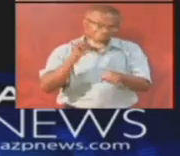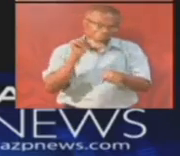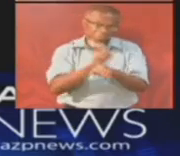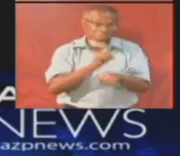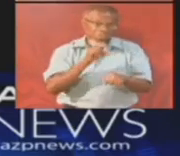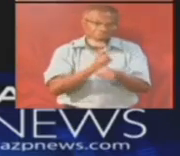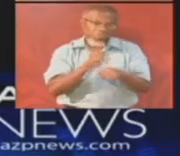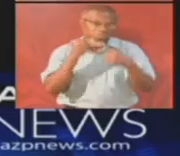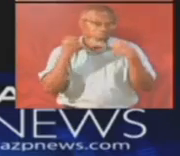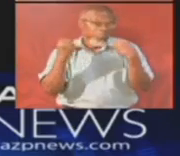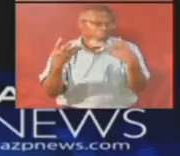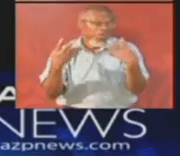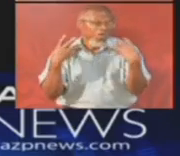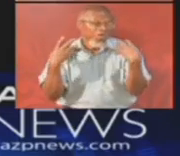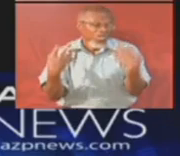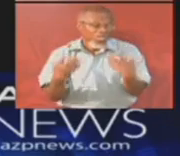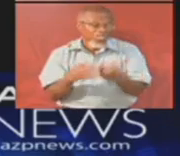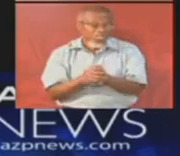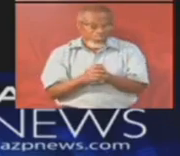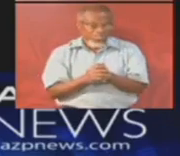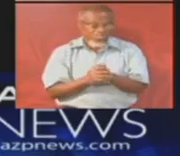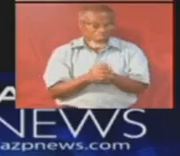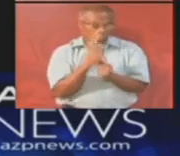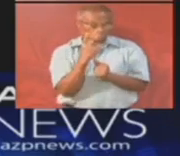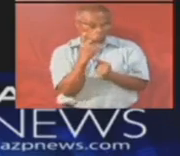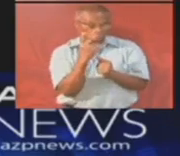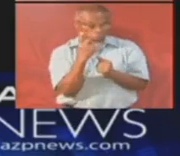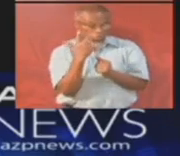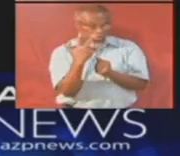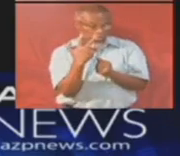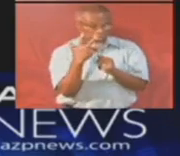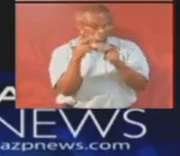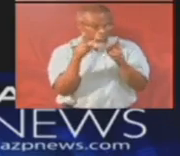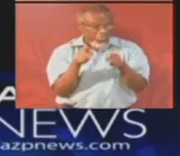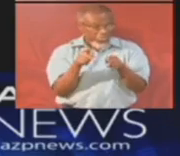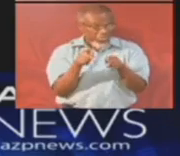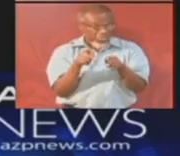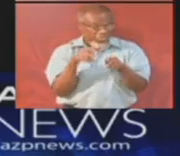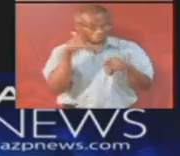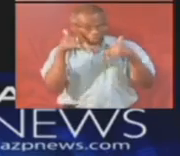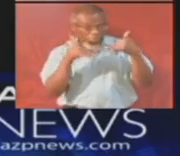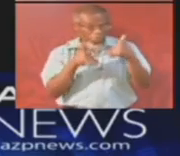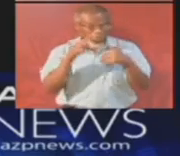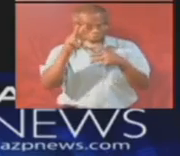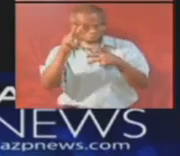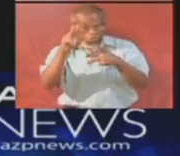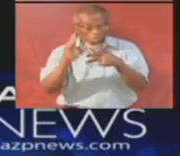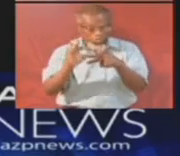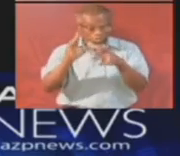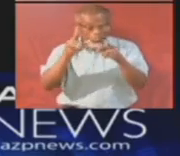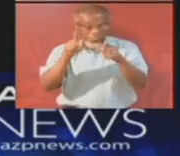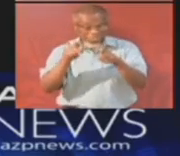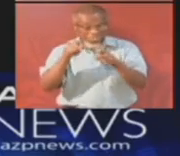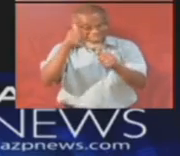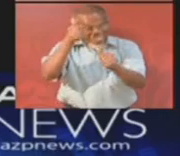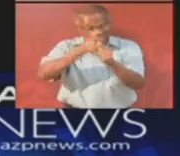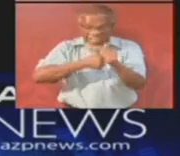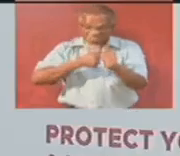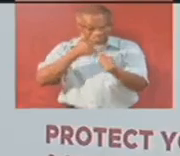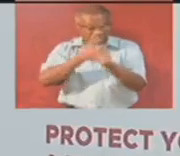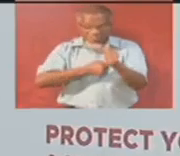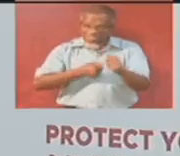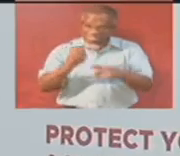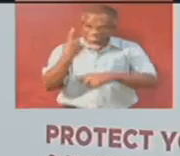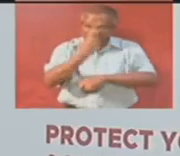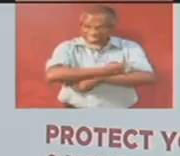something like 300 patients a day, and it's an impossible task for them to contact these patients.